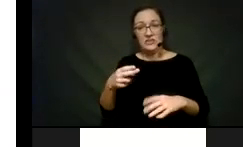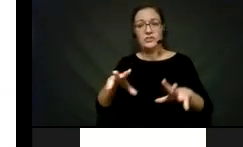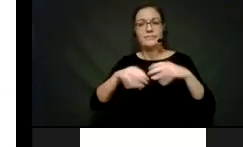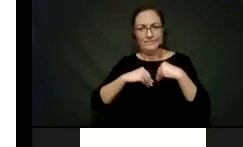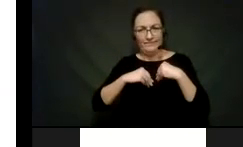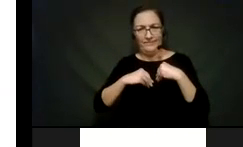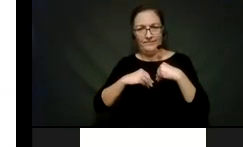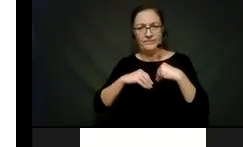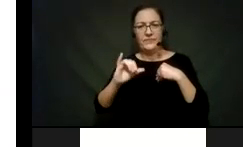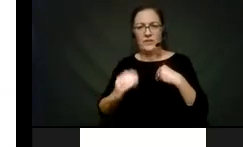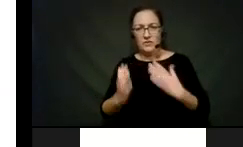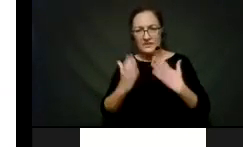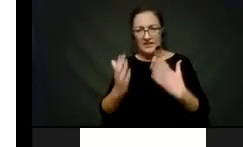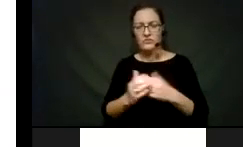first.